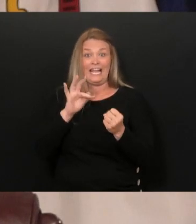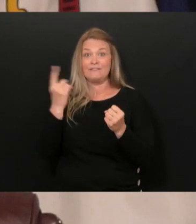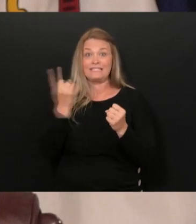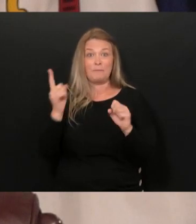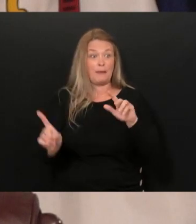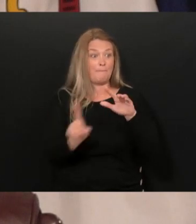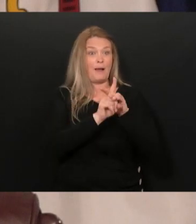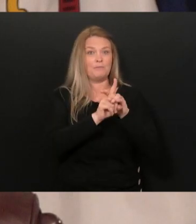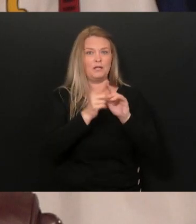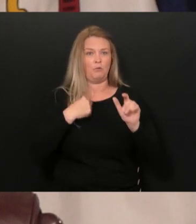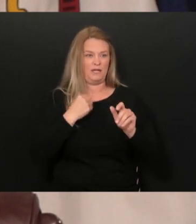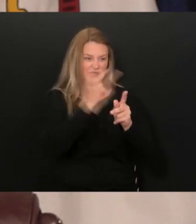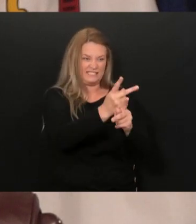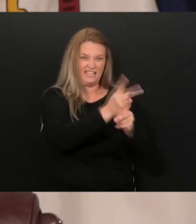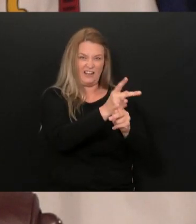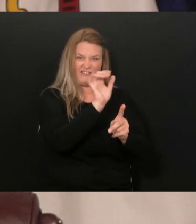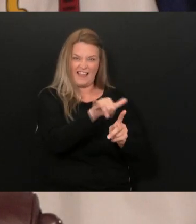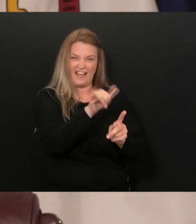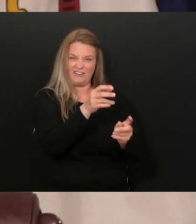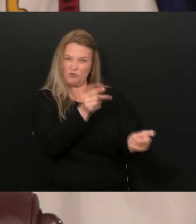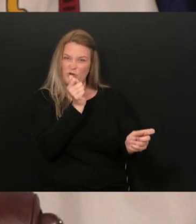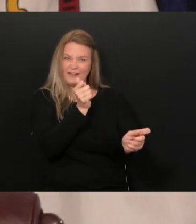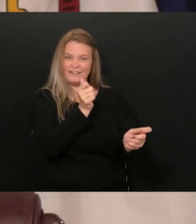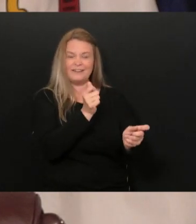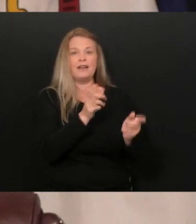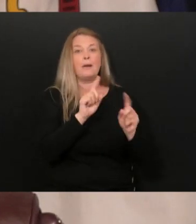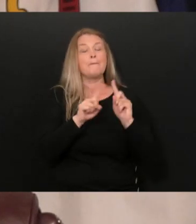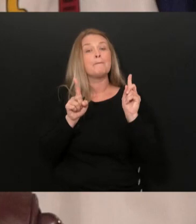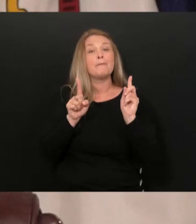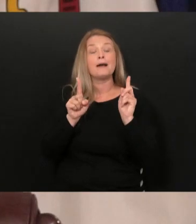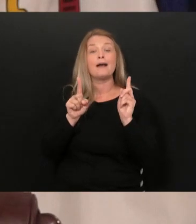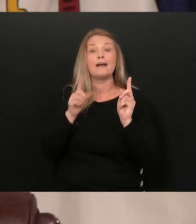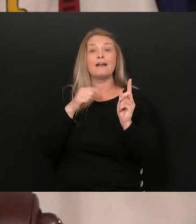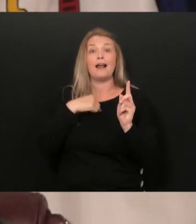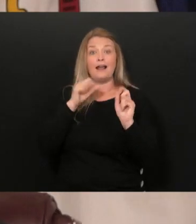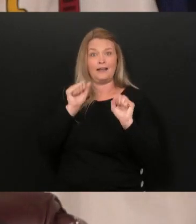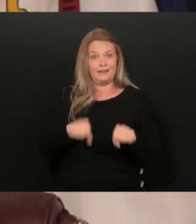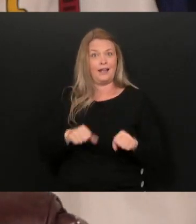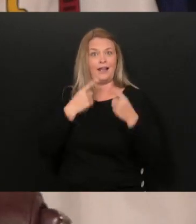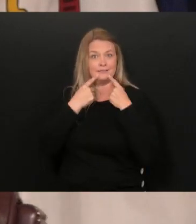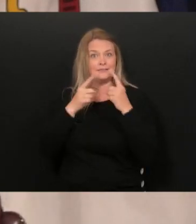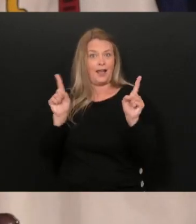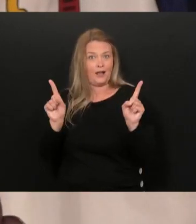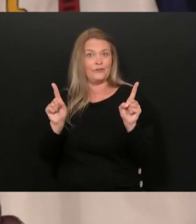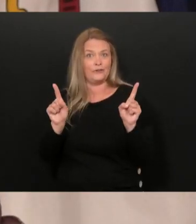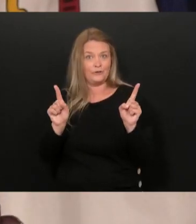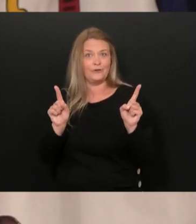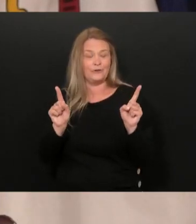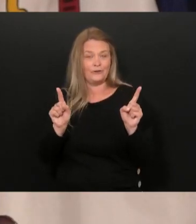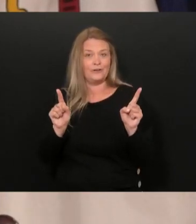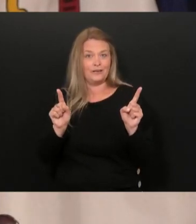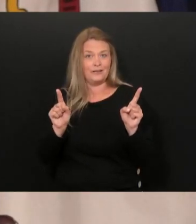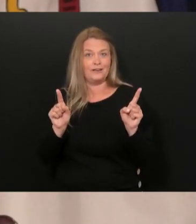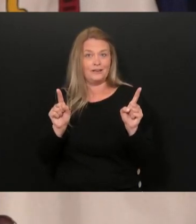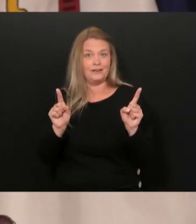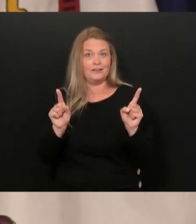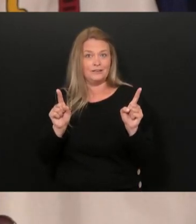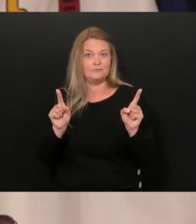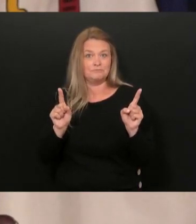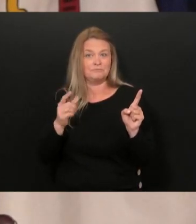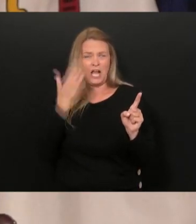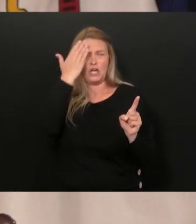have an outbreak somewhere. But I can tell you this, and this I can tell you with all my